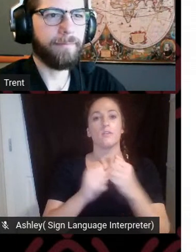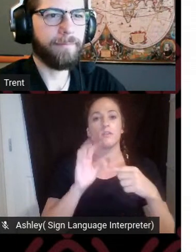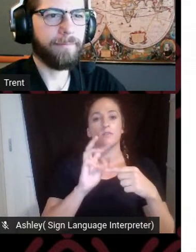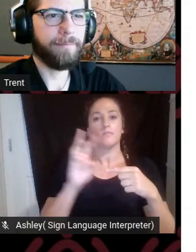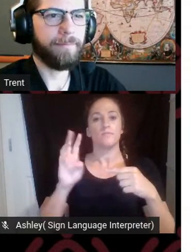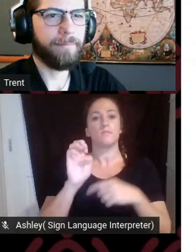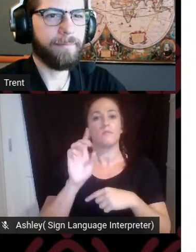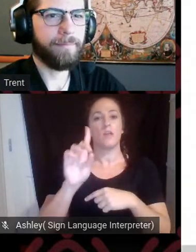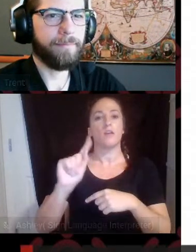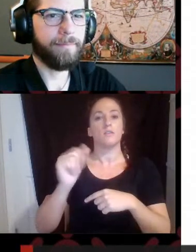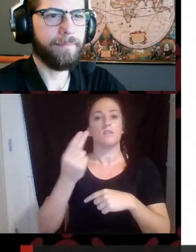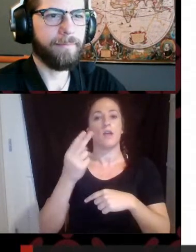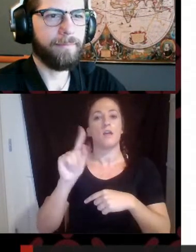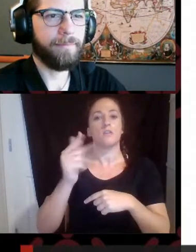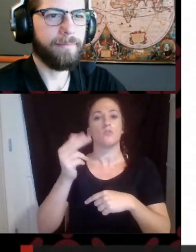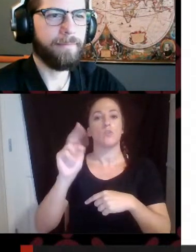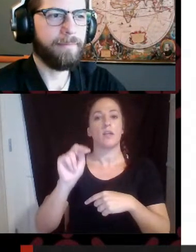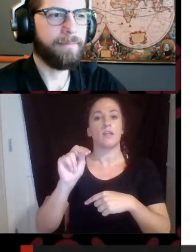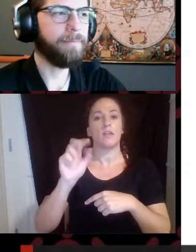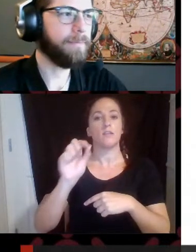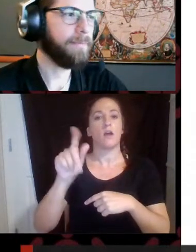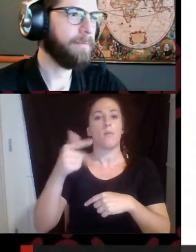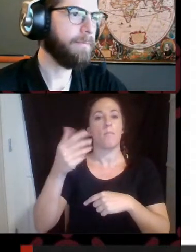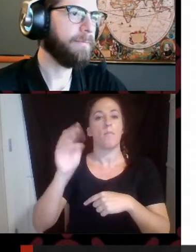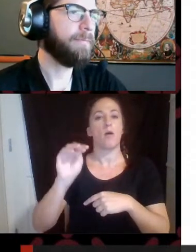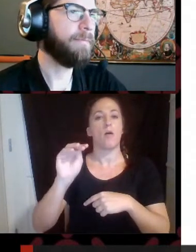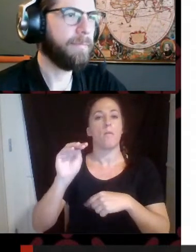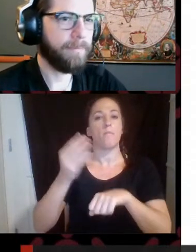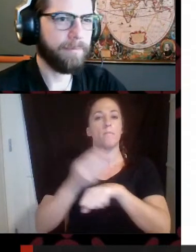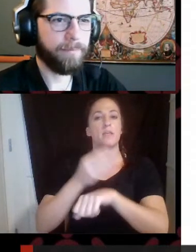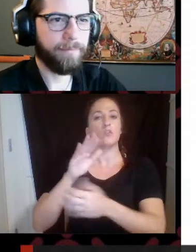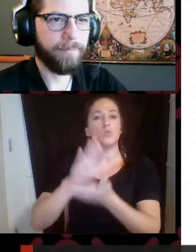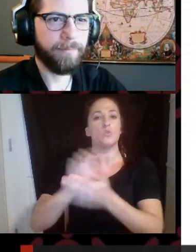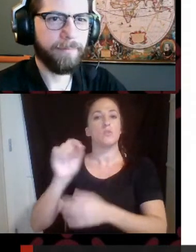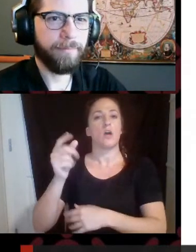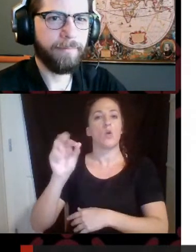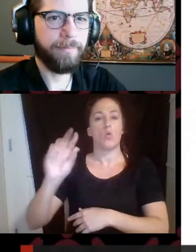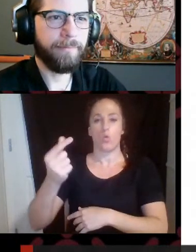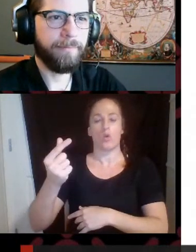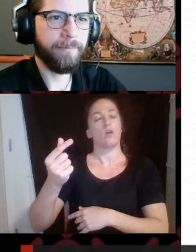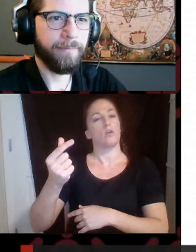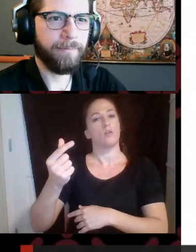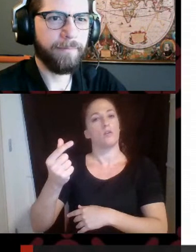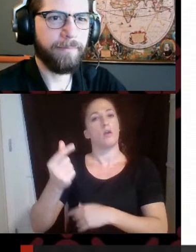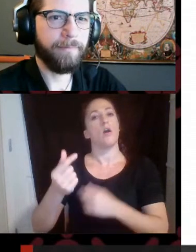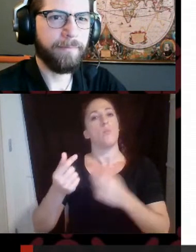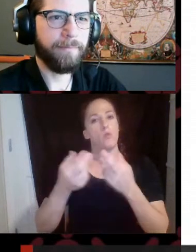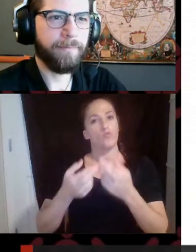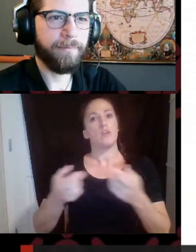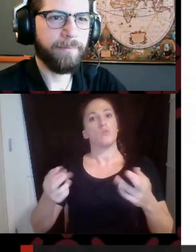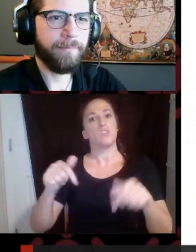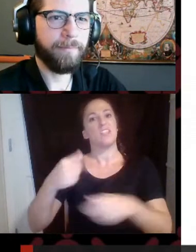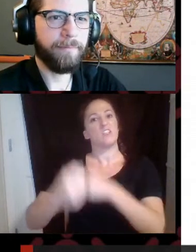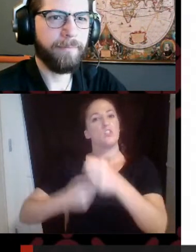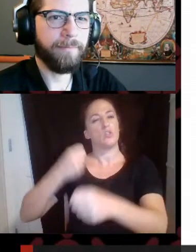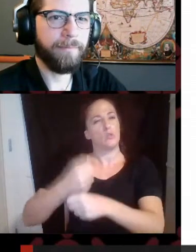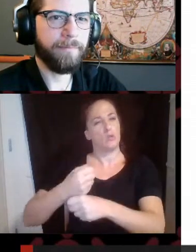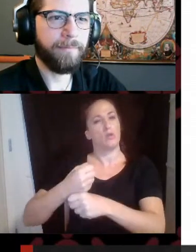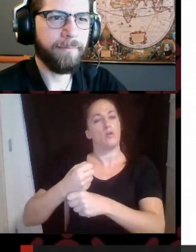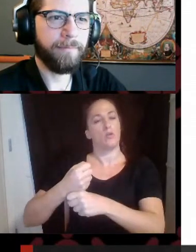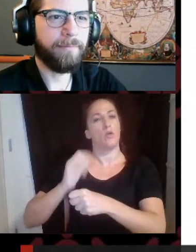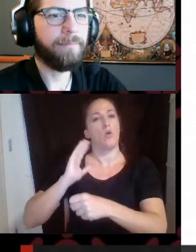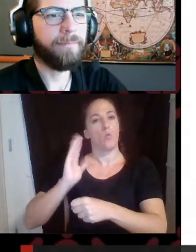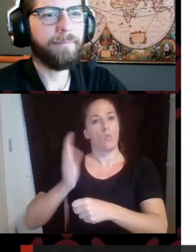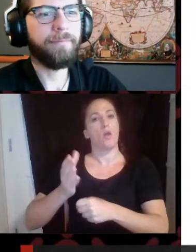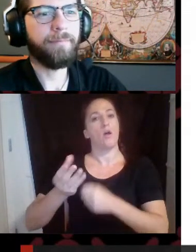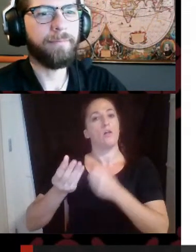edtechtraining.palmbeachschools.org. We will continually add additional resources throughout the year. There's a ton of stuff on there